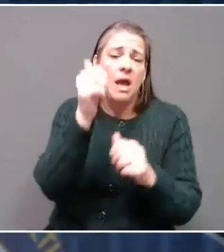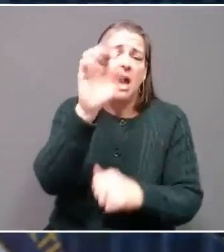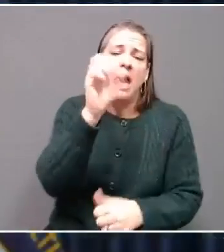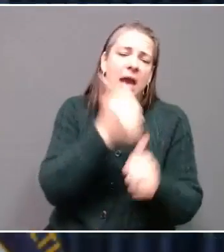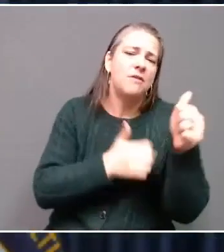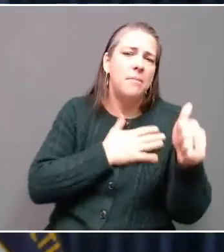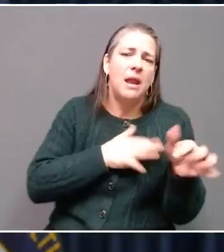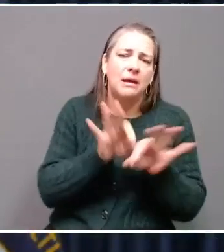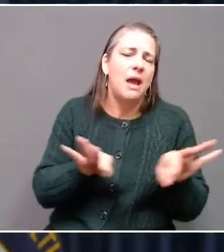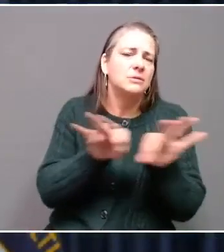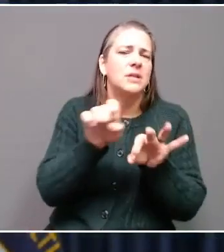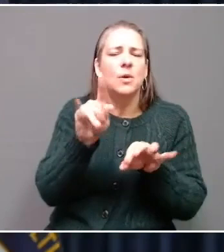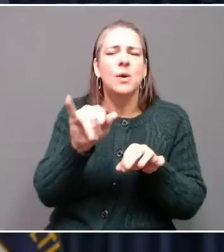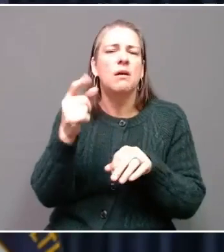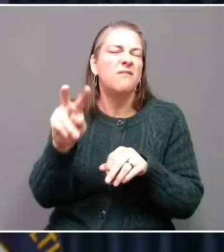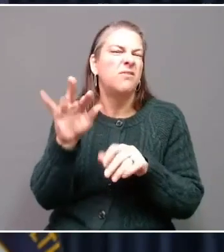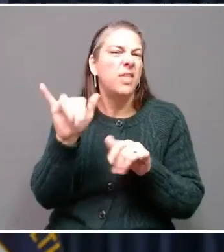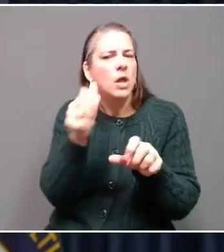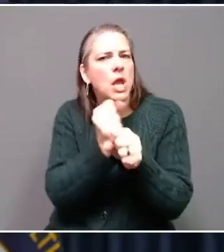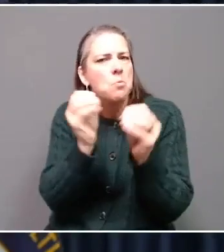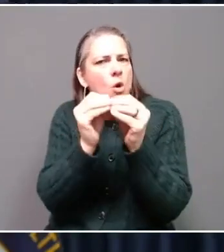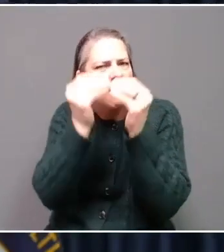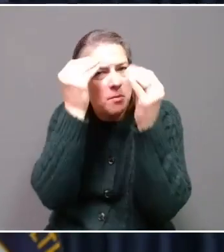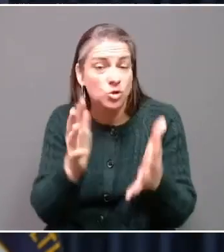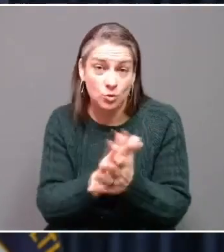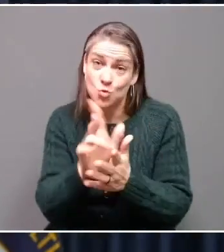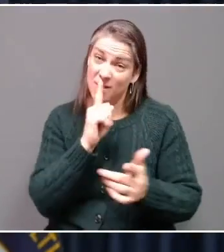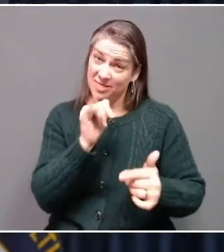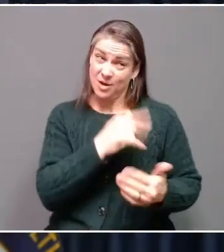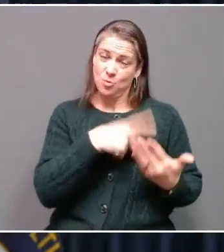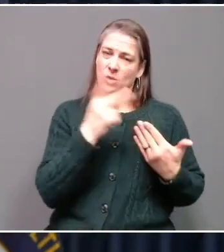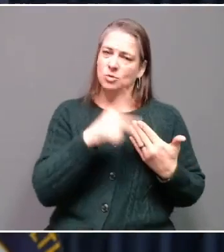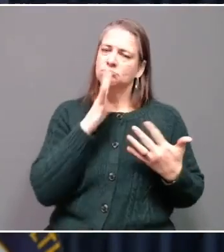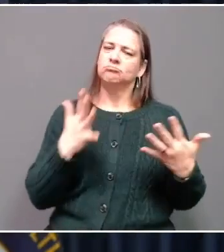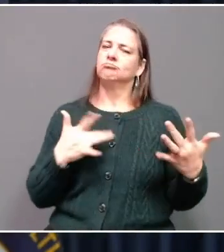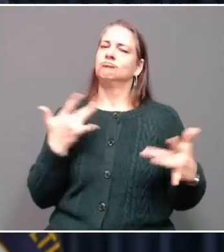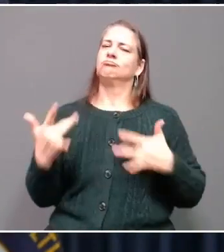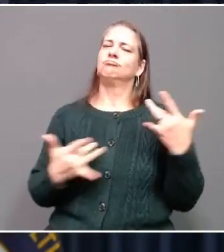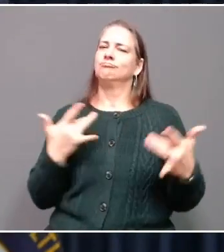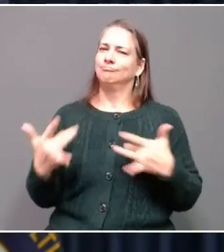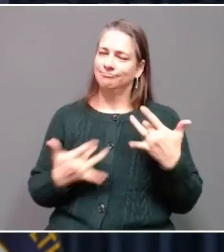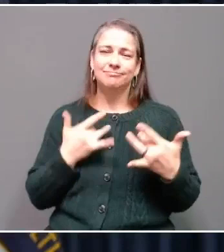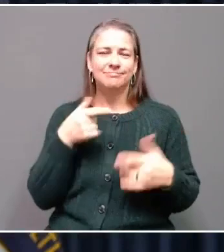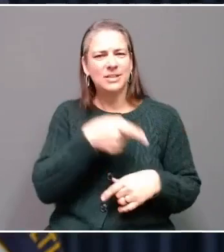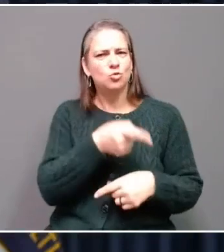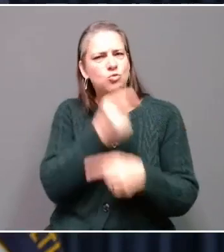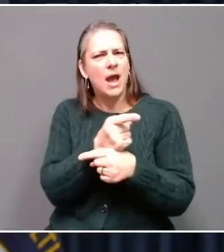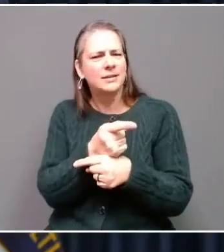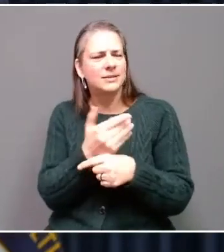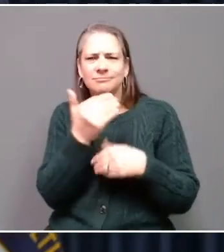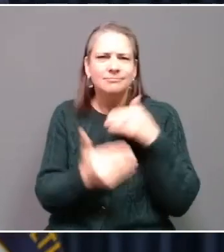everybodycountsky@ky.gov. Really exciting project that I think is really a step in the right direction on